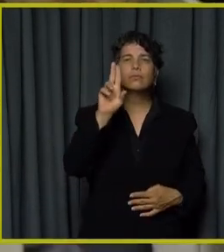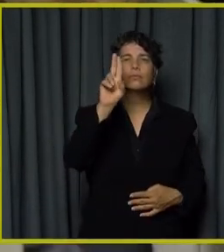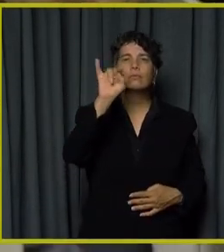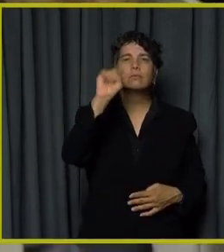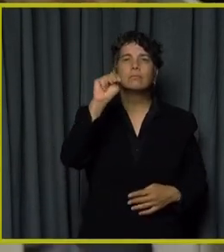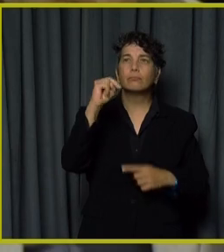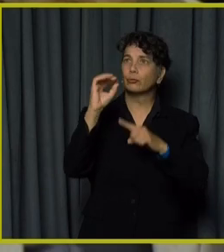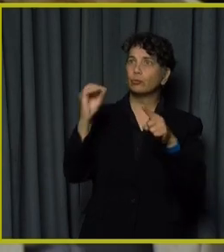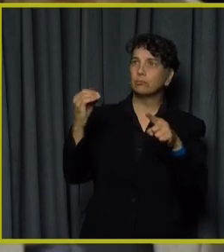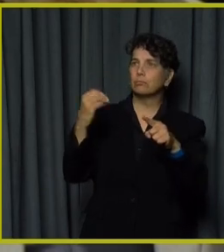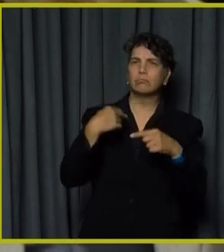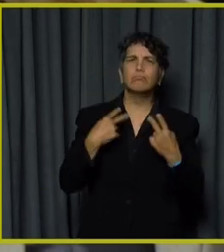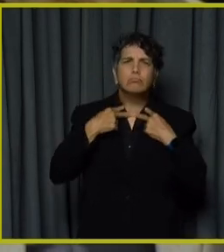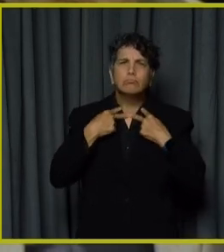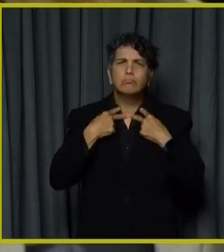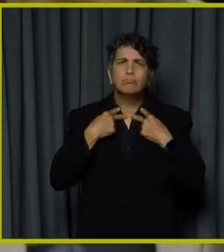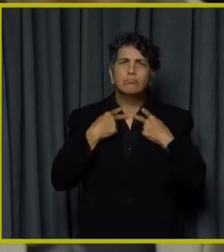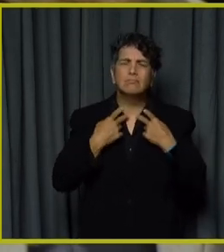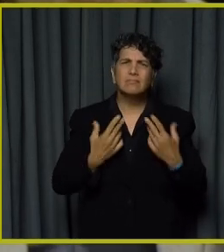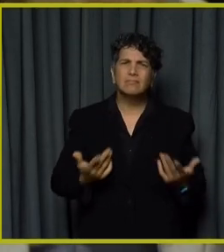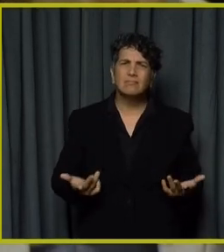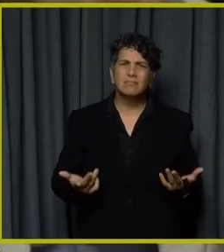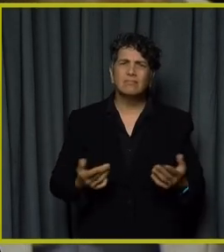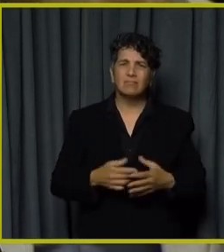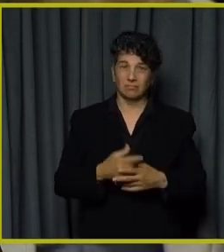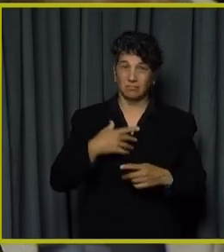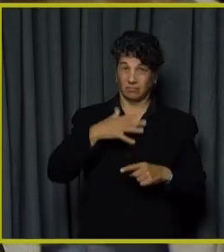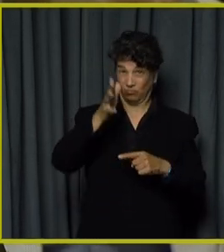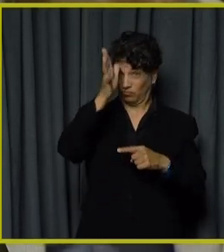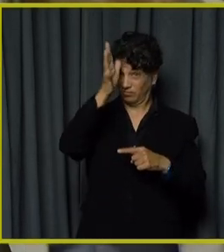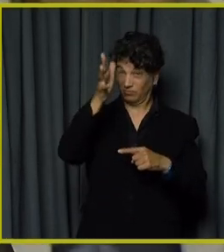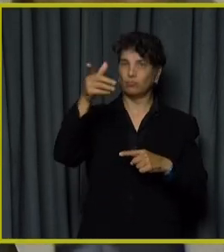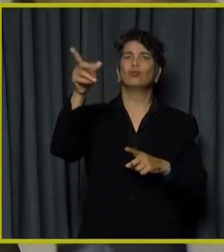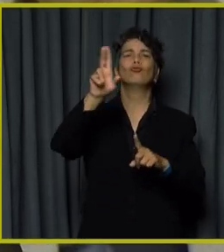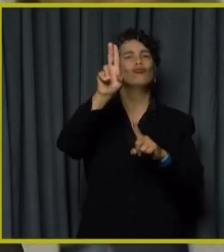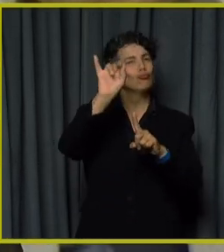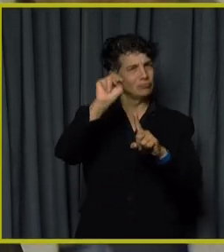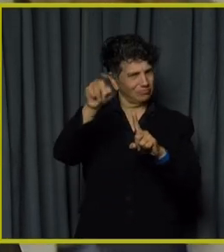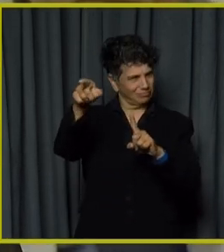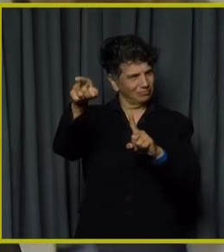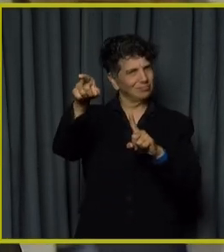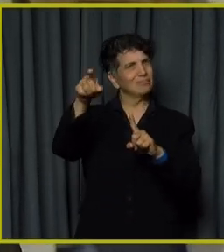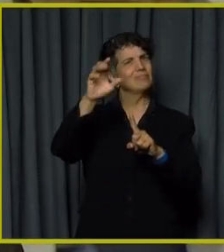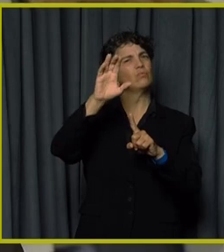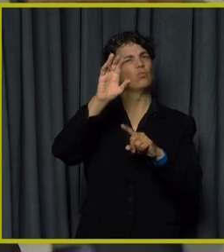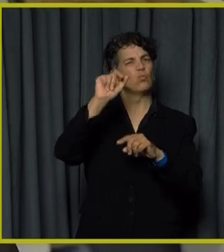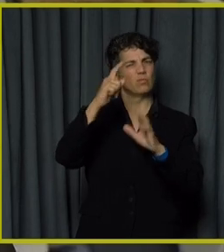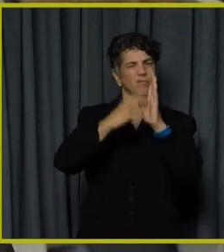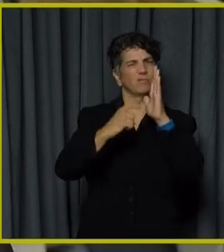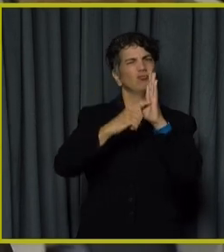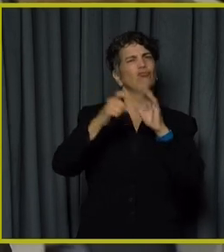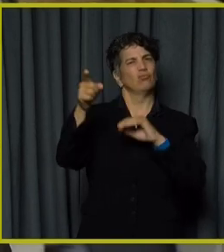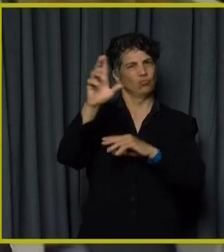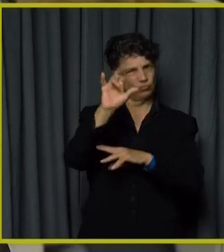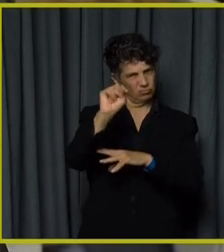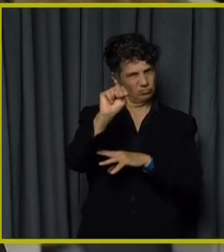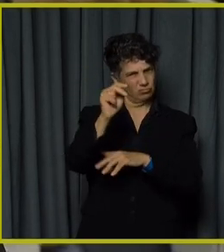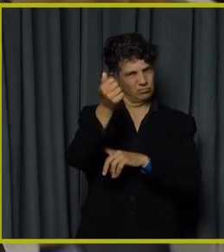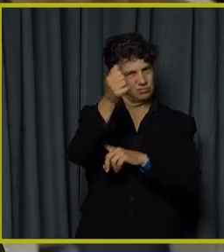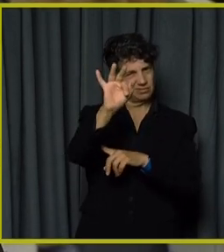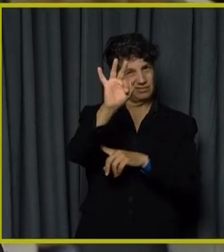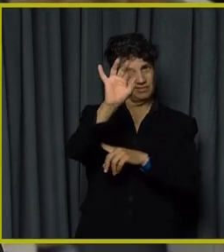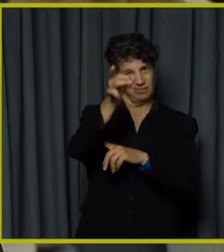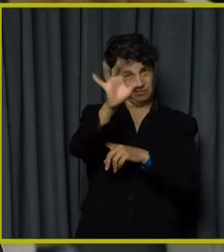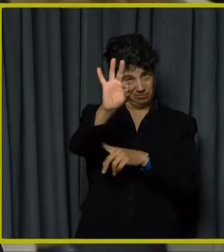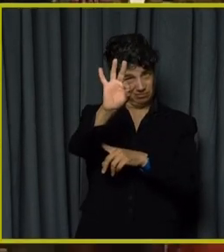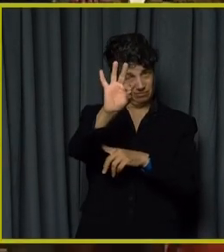because my papa, he was a union coal miner. He was there at the Pittston coal strike in 1989 when the company decided to cut the health